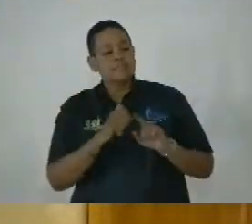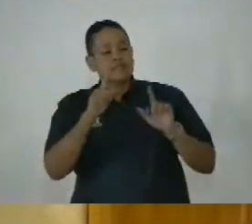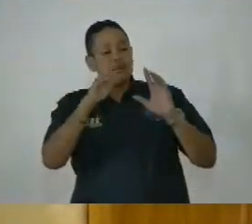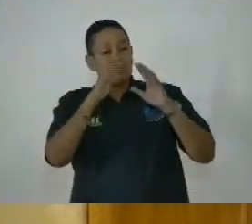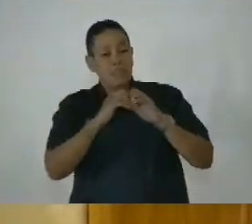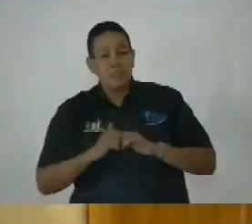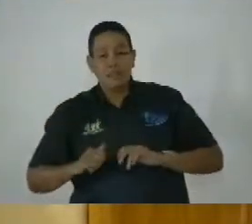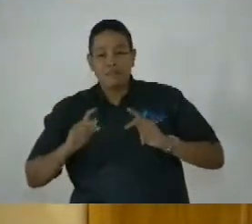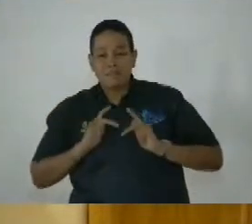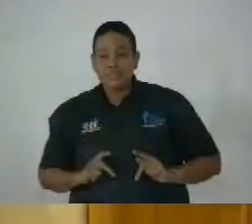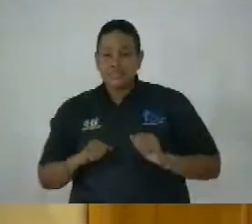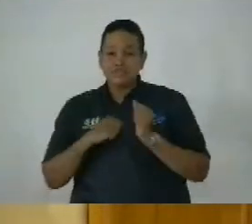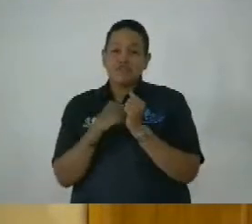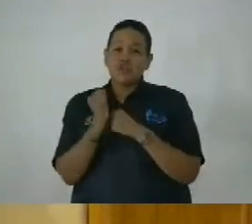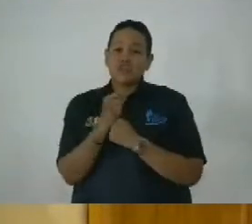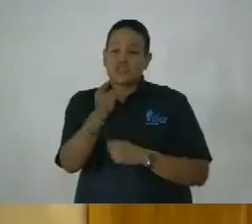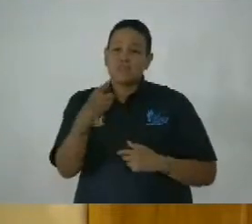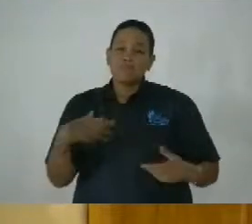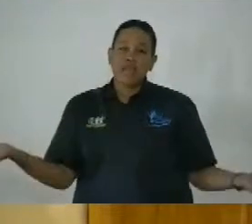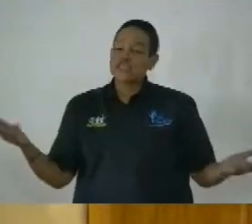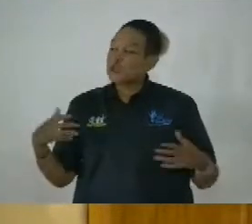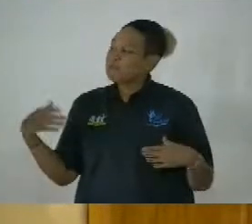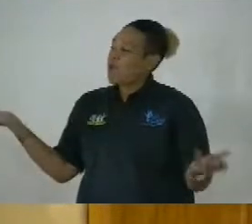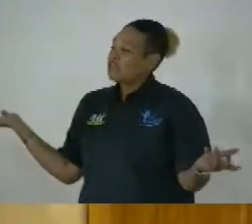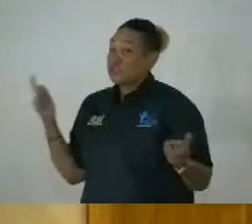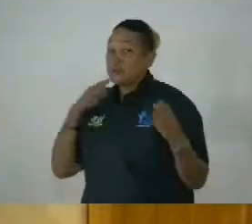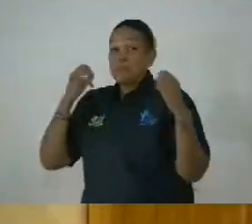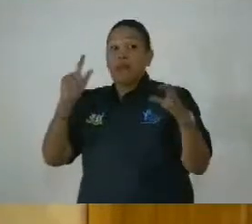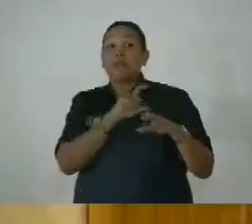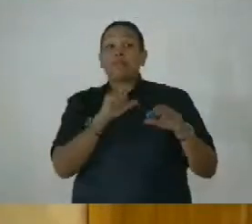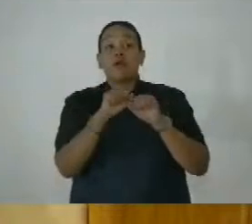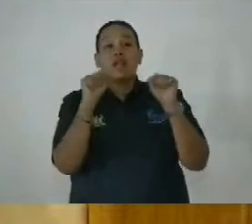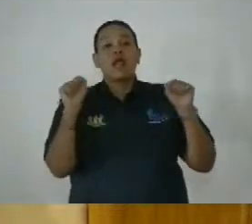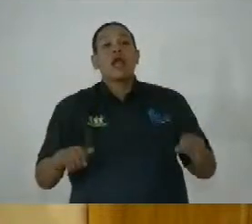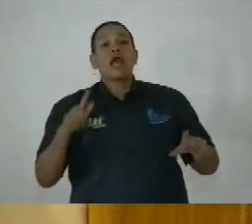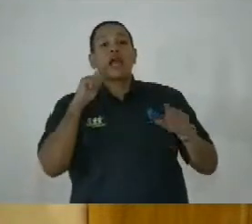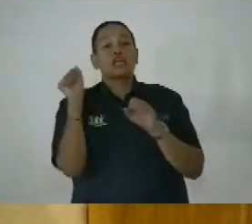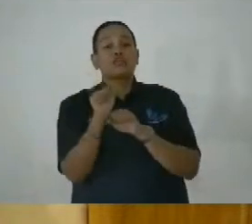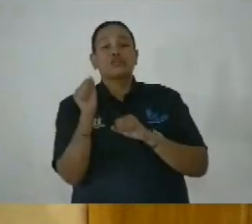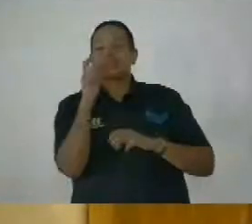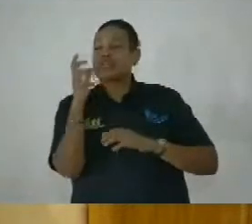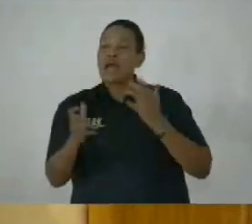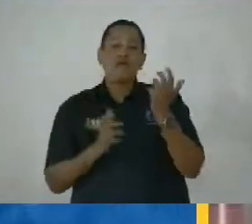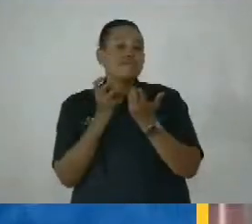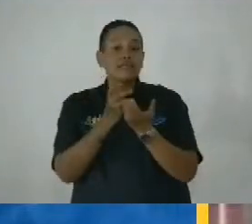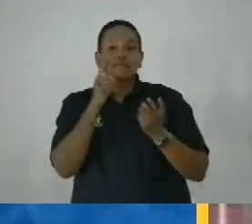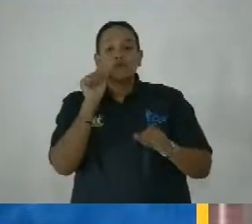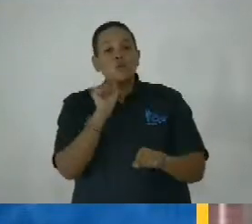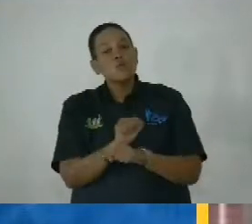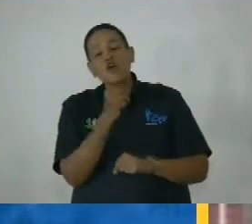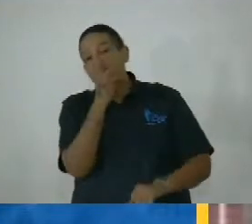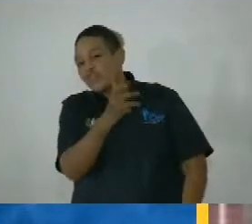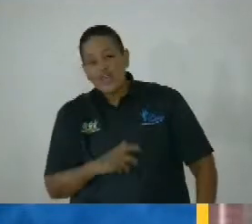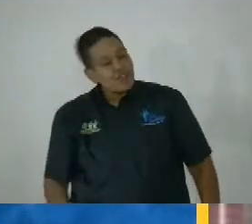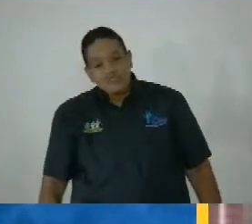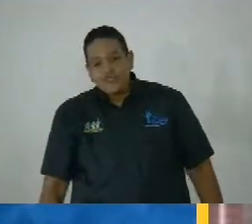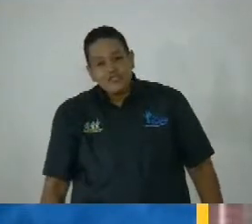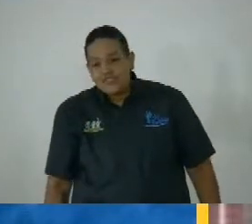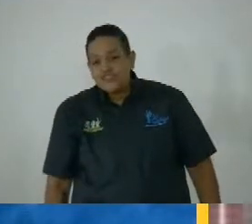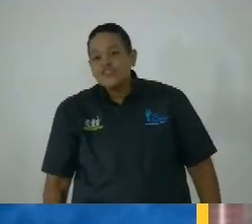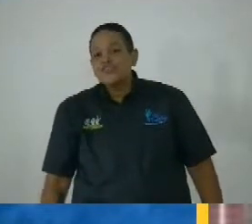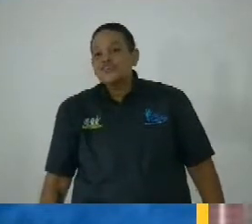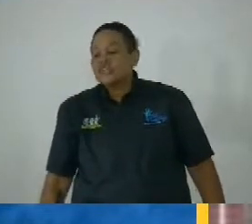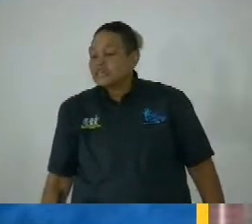dilapidated physical infrastructure. Majority of police stations were really unfit for occupation. They were